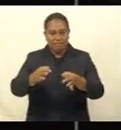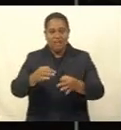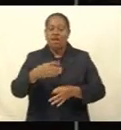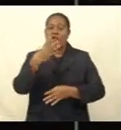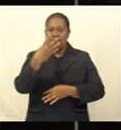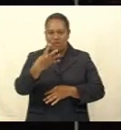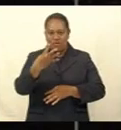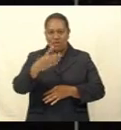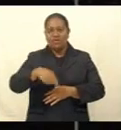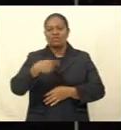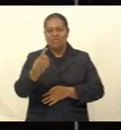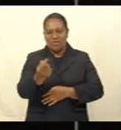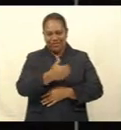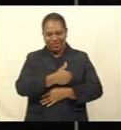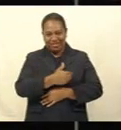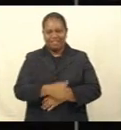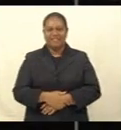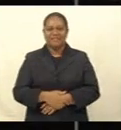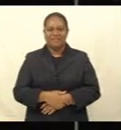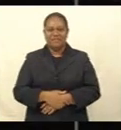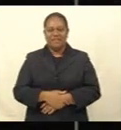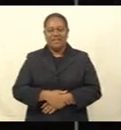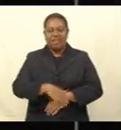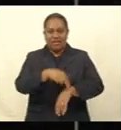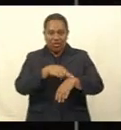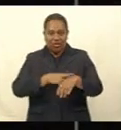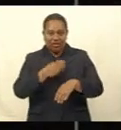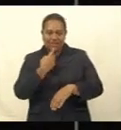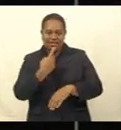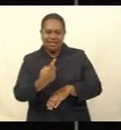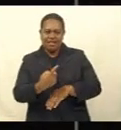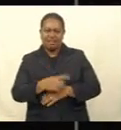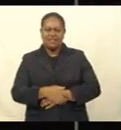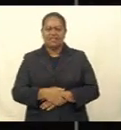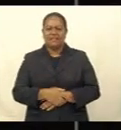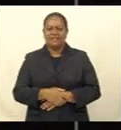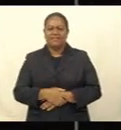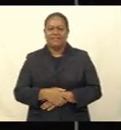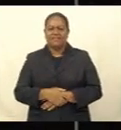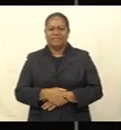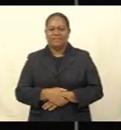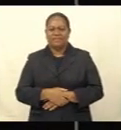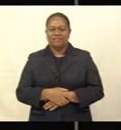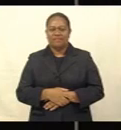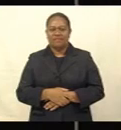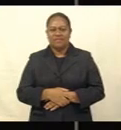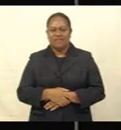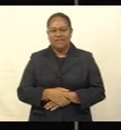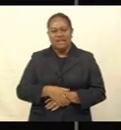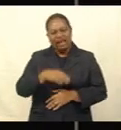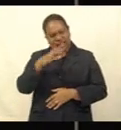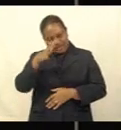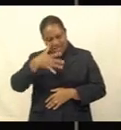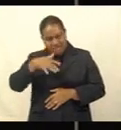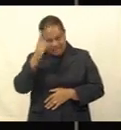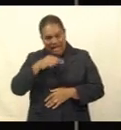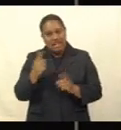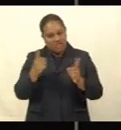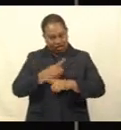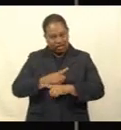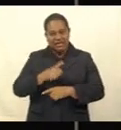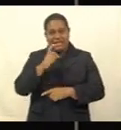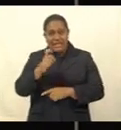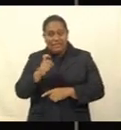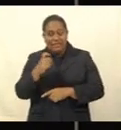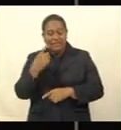4 a.m. tomorrow. However, Permanent Secretary for Health, Dr. James Fong, says that could change if they're unable to